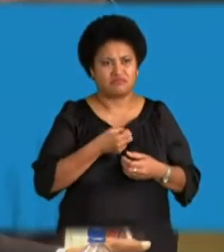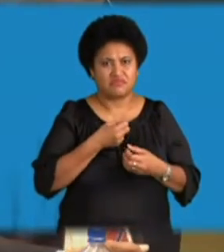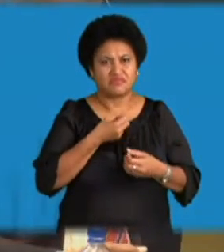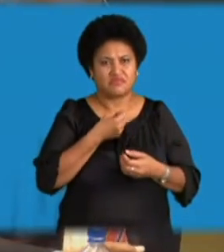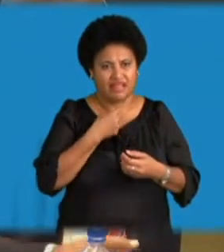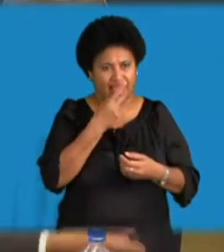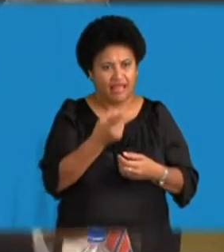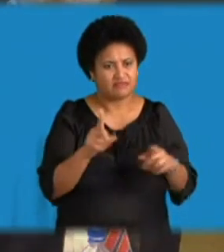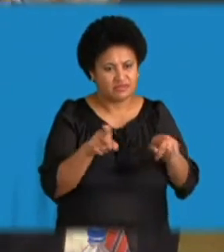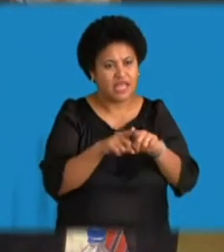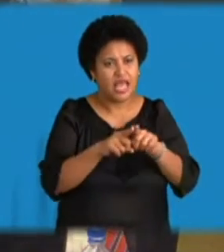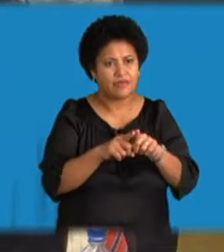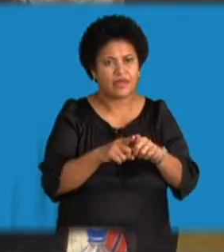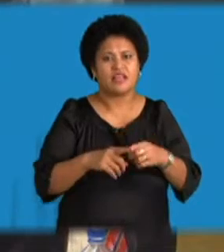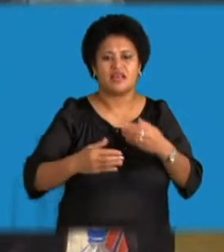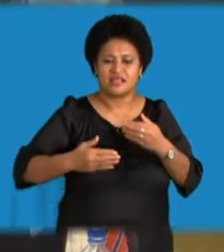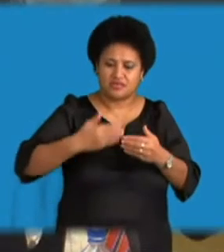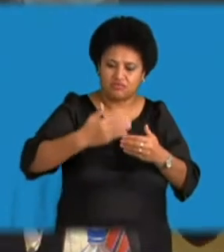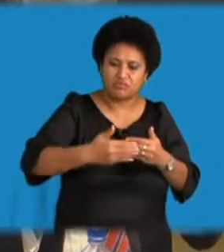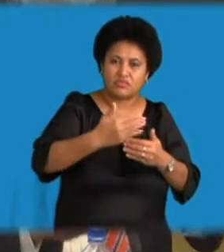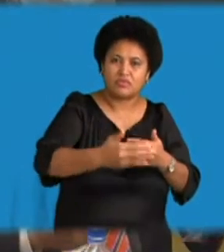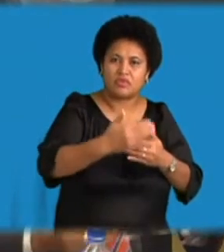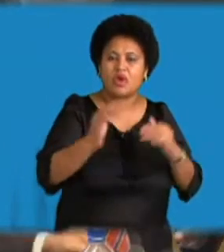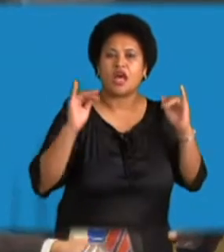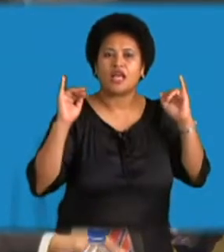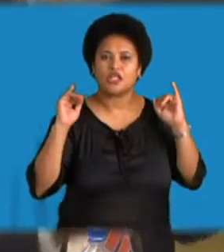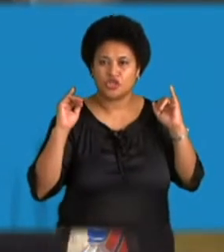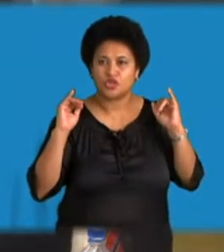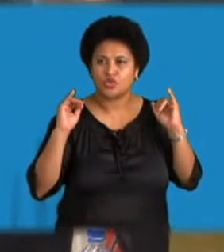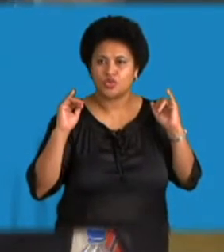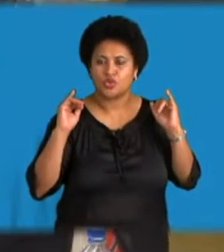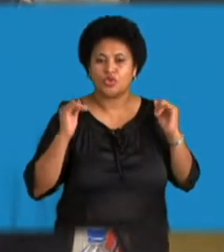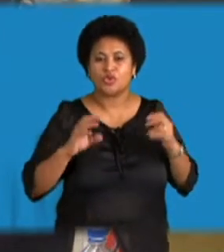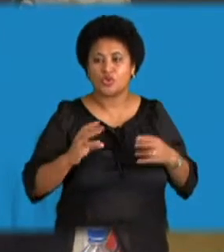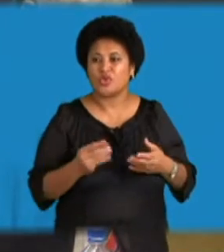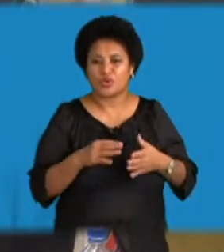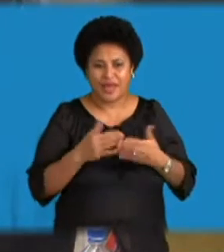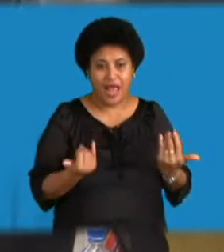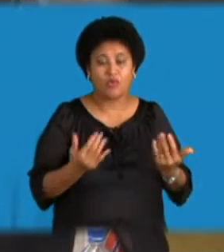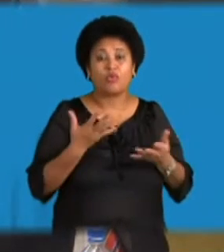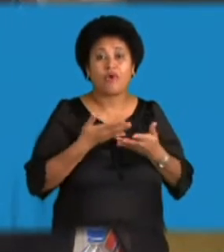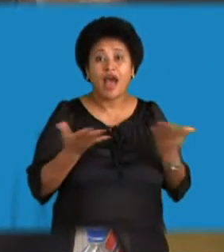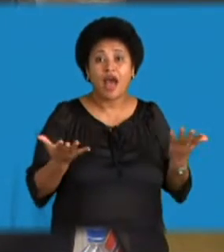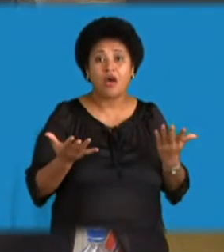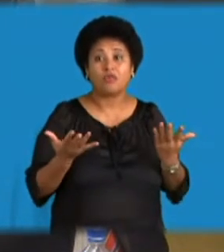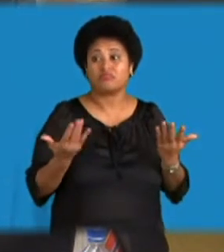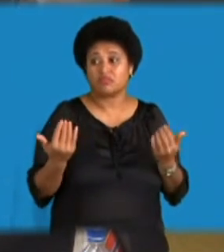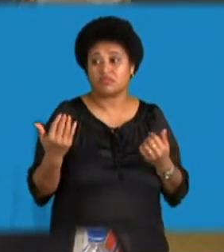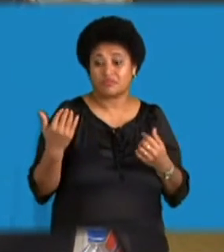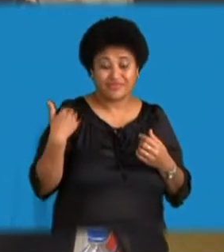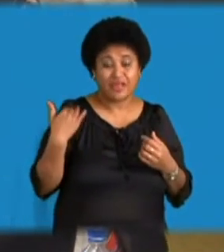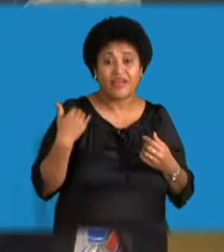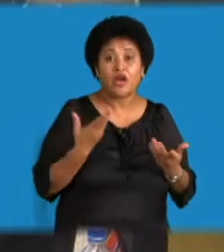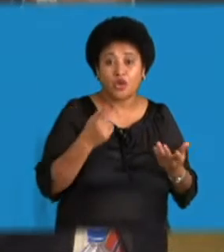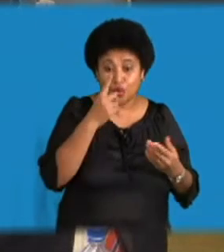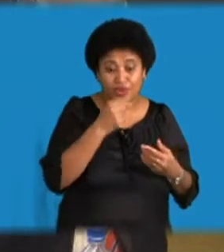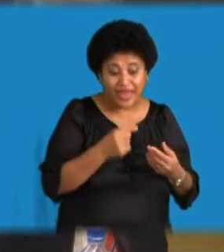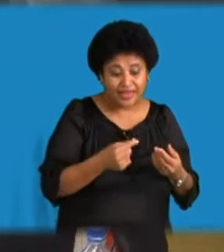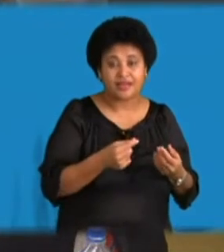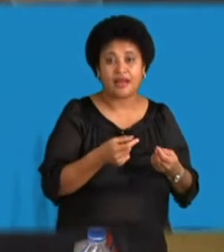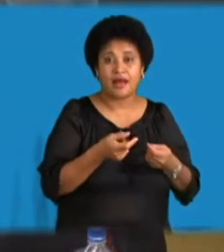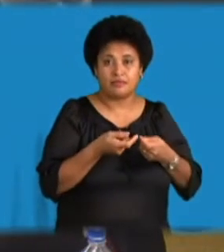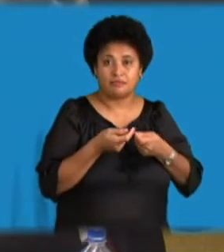way that the seasons in which you now plant your seeds for agricultural purposes. It affects your rain